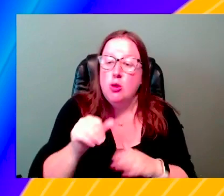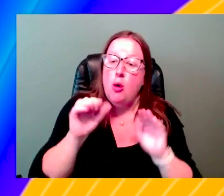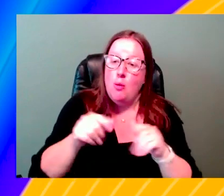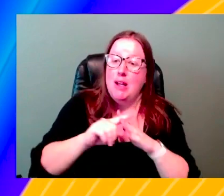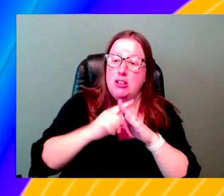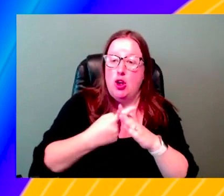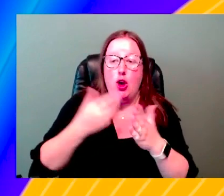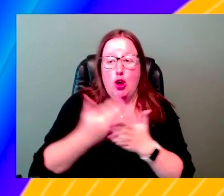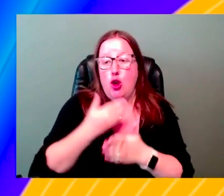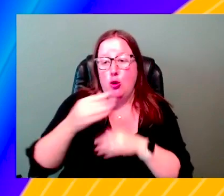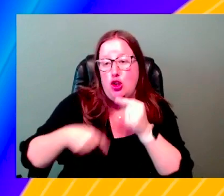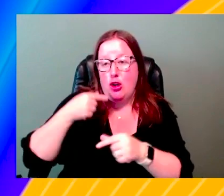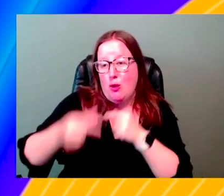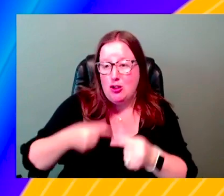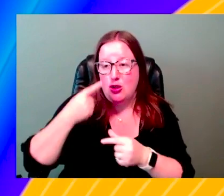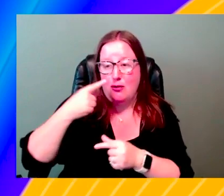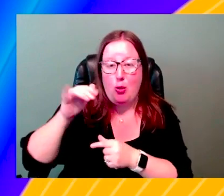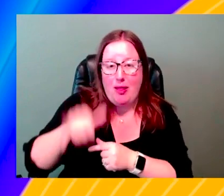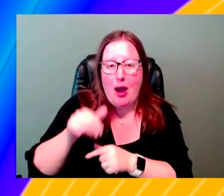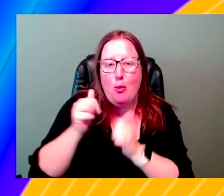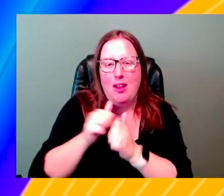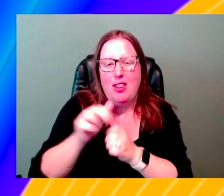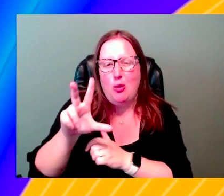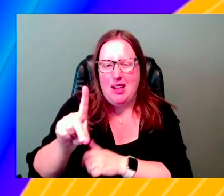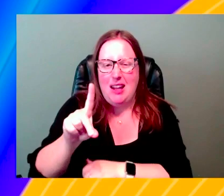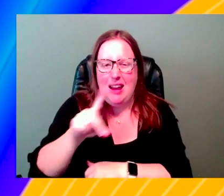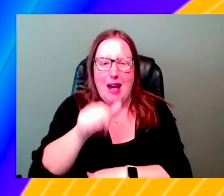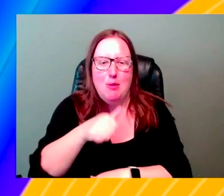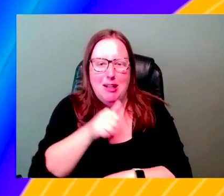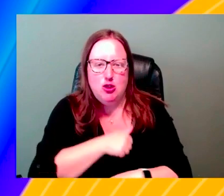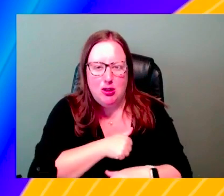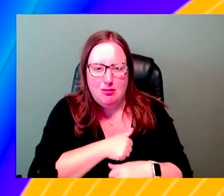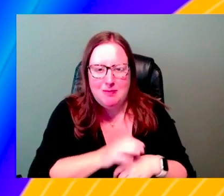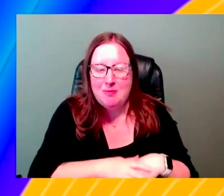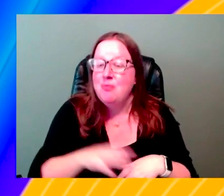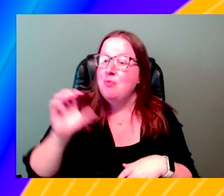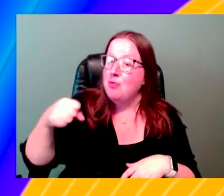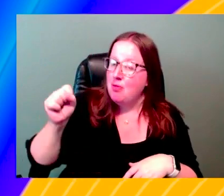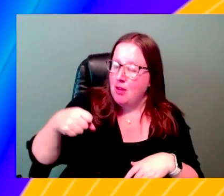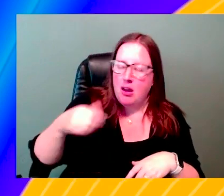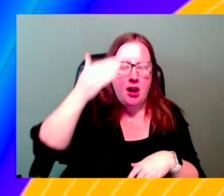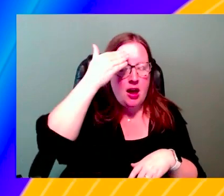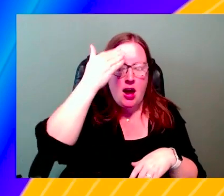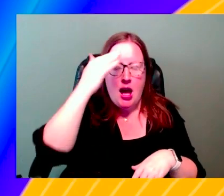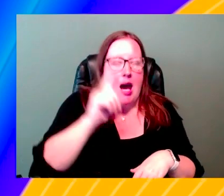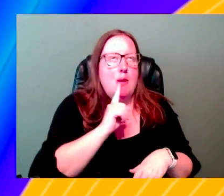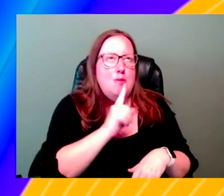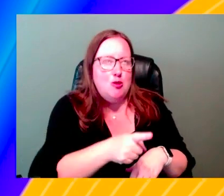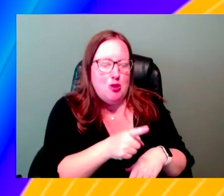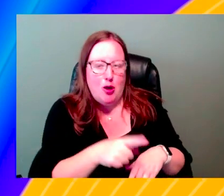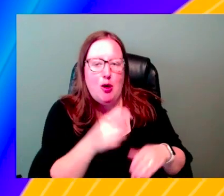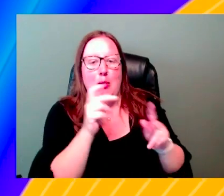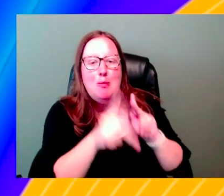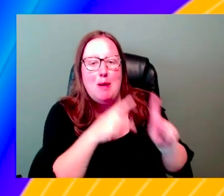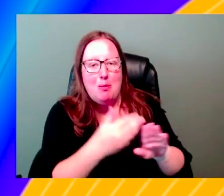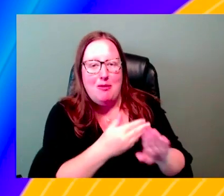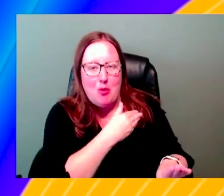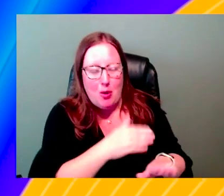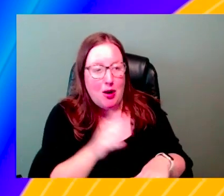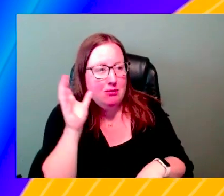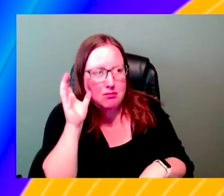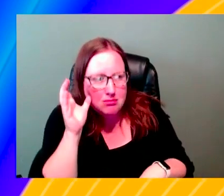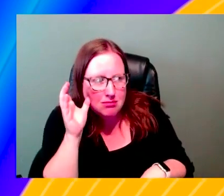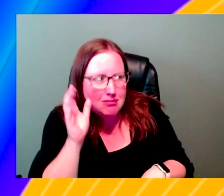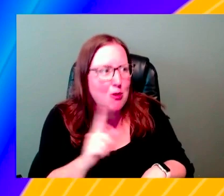of storytelling with 3D animation. I love it. And I know I'm sure there are people earlier who were listening and really curious, because you were